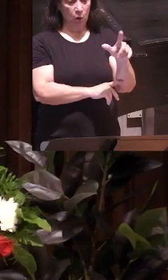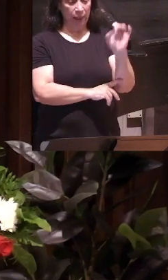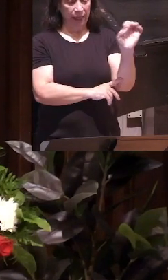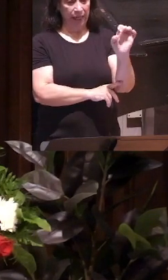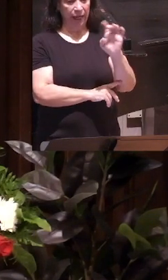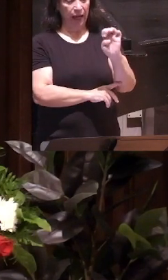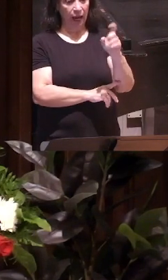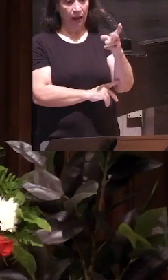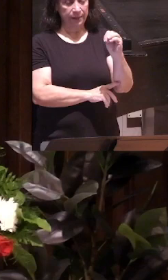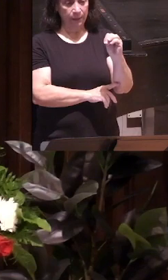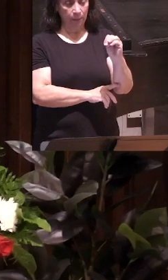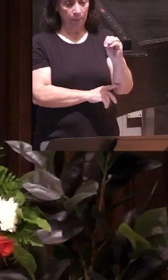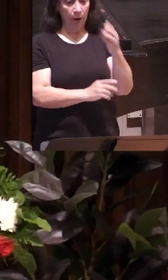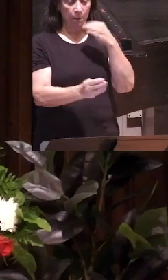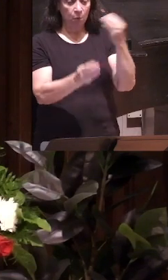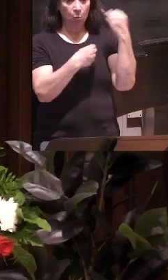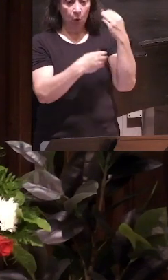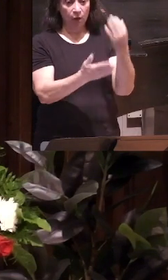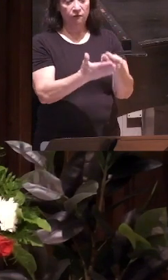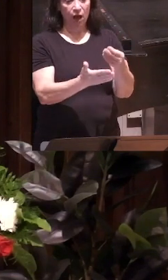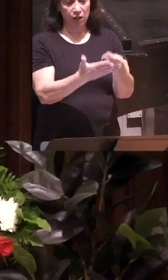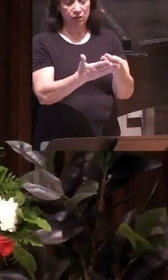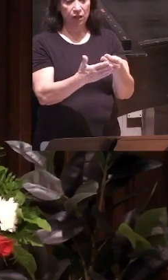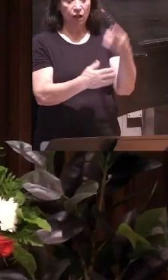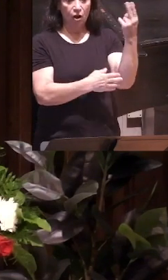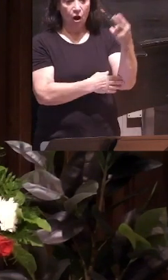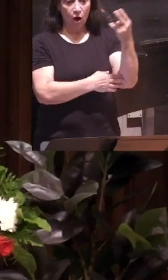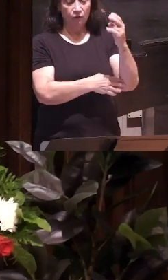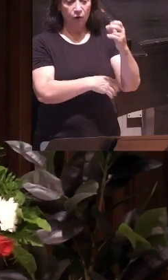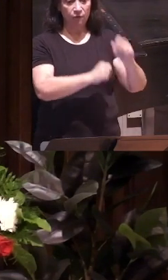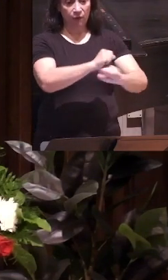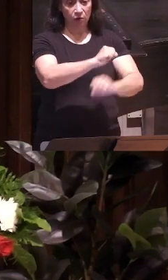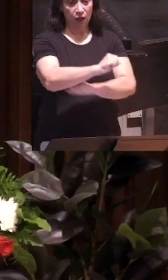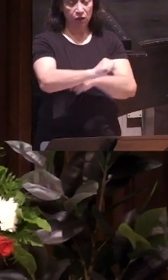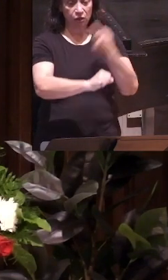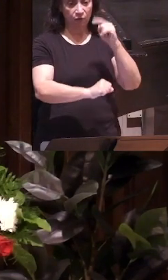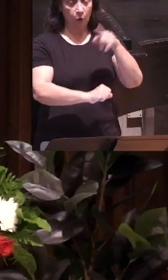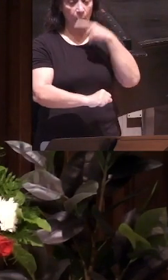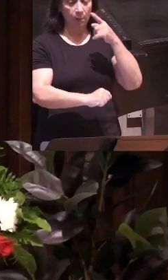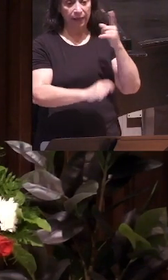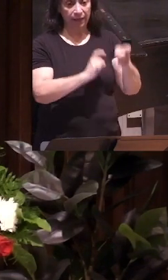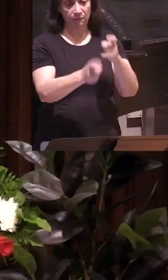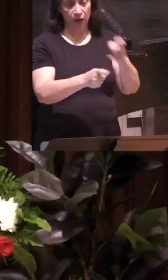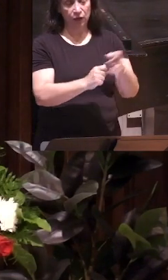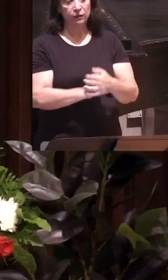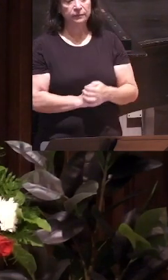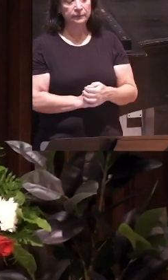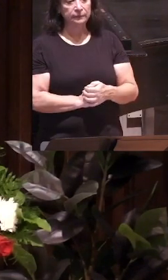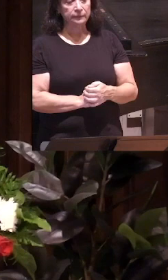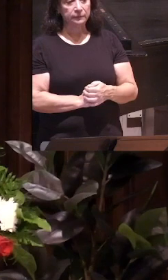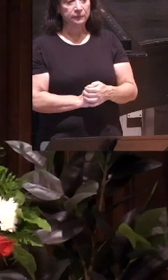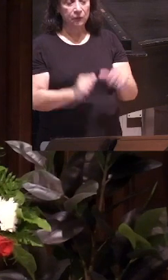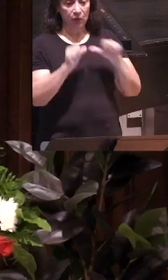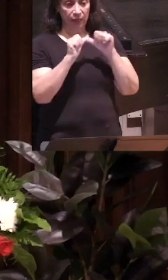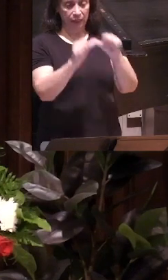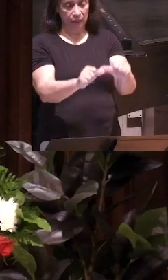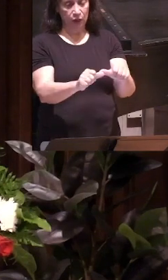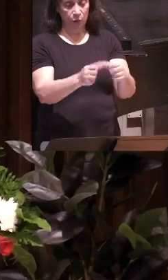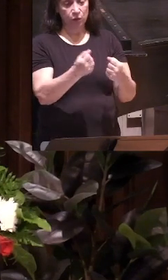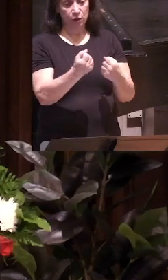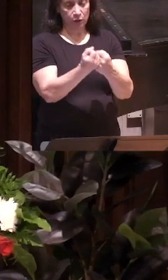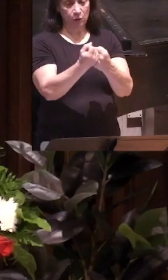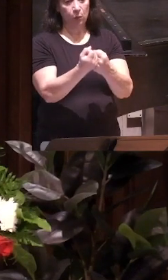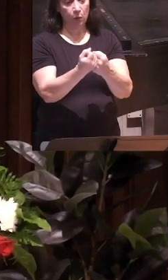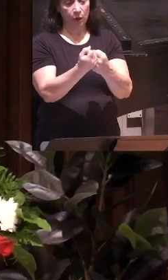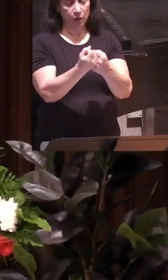E. Exum Memorial Fund at the Hartford Foundation for Public Giving to continue to